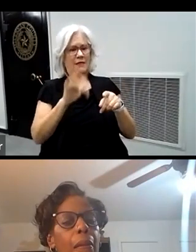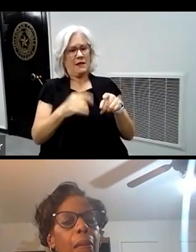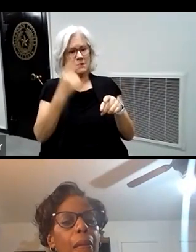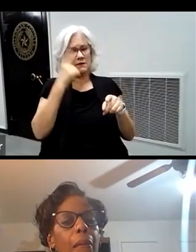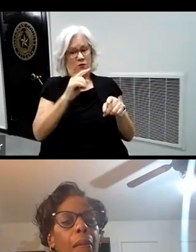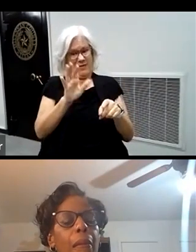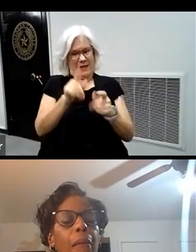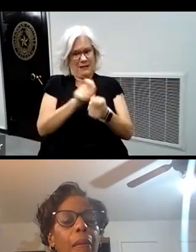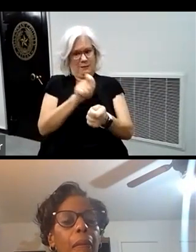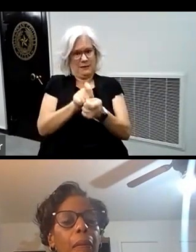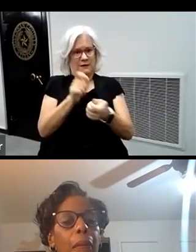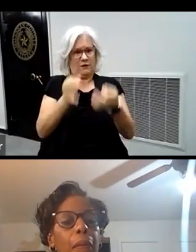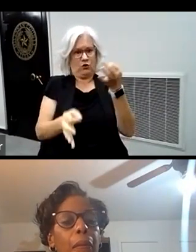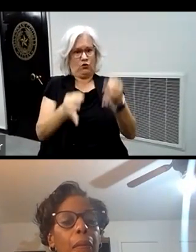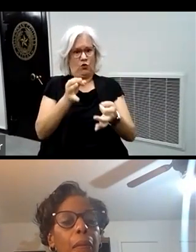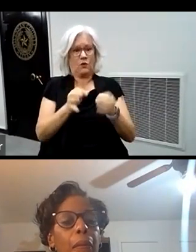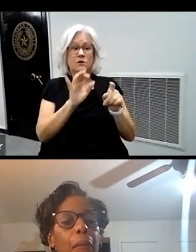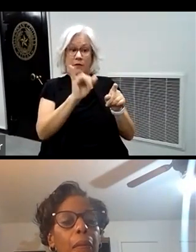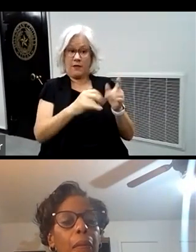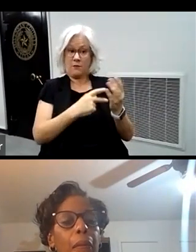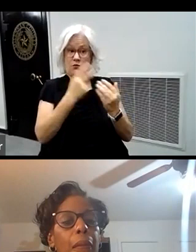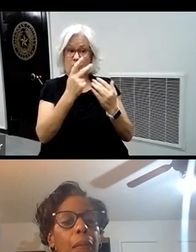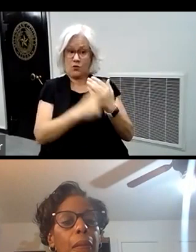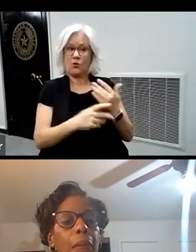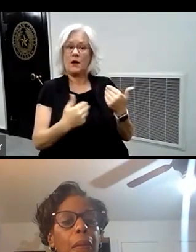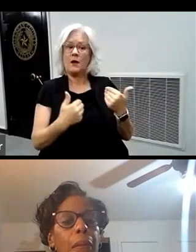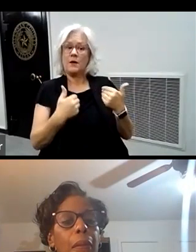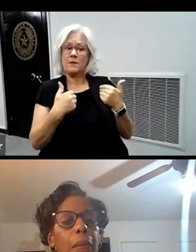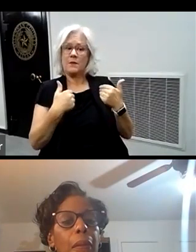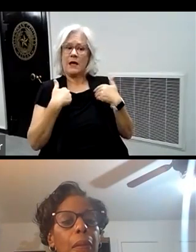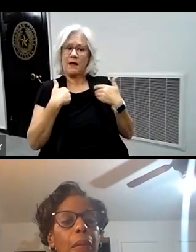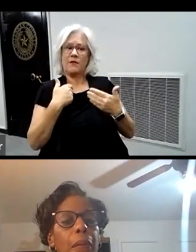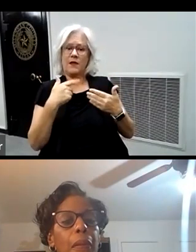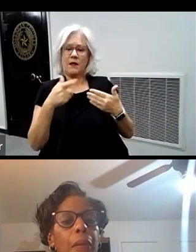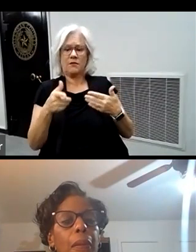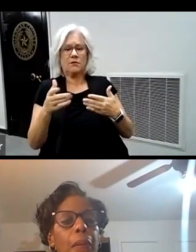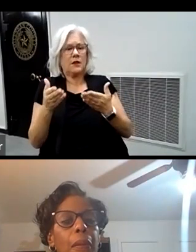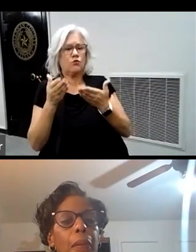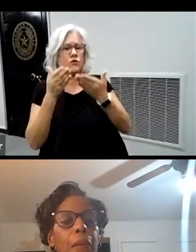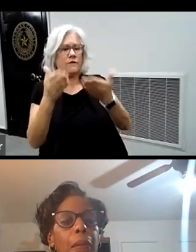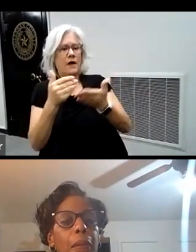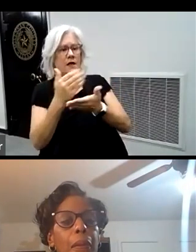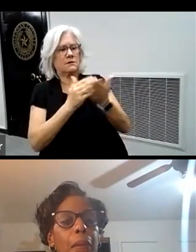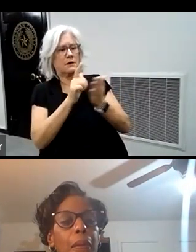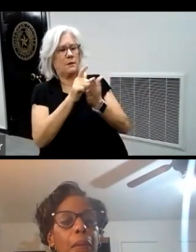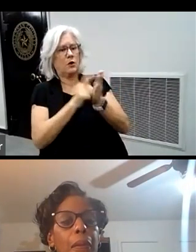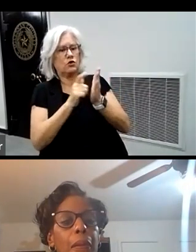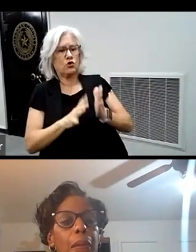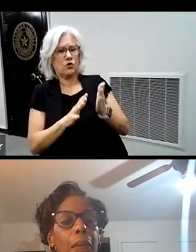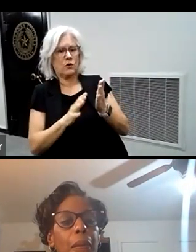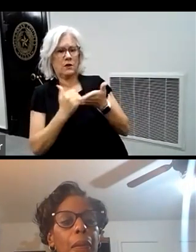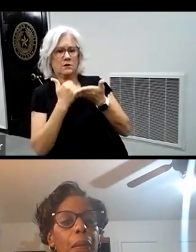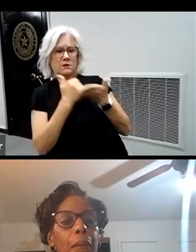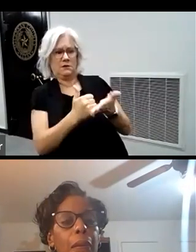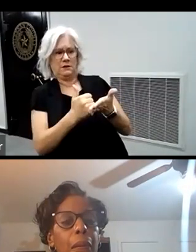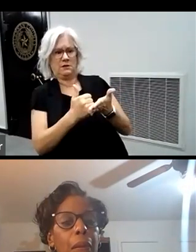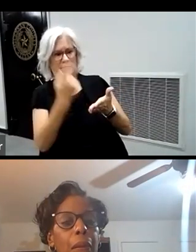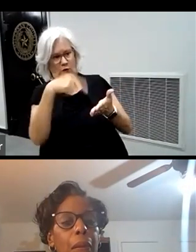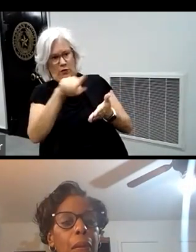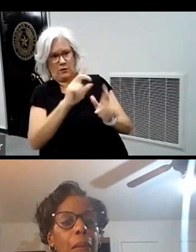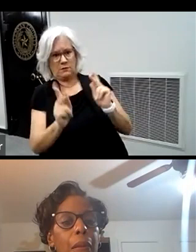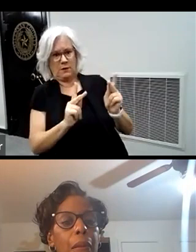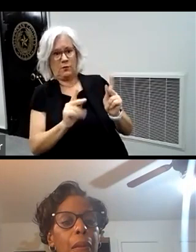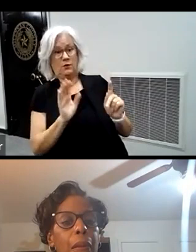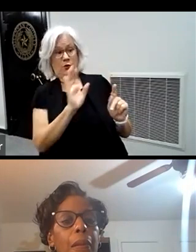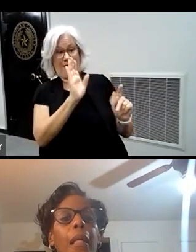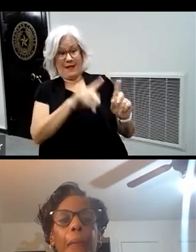Court. So that program does provide some attorney assistance to those participants, and then that department will cover